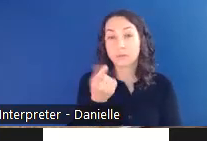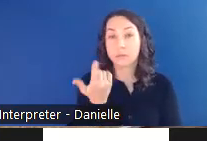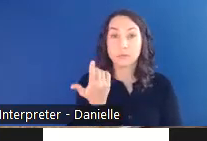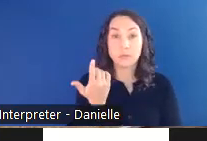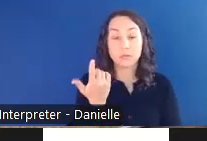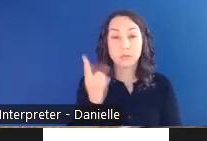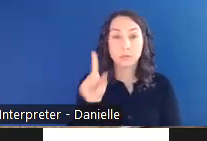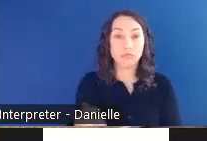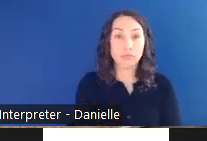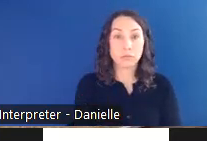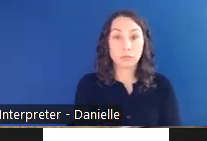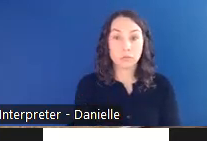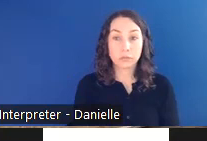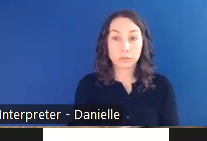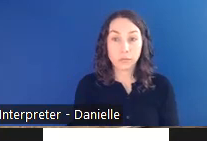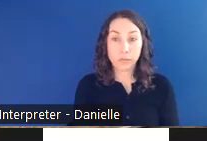questions?